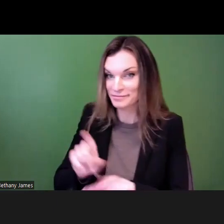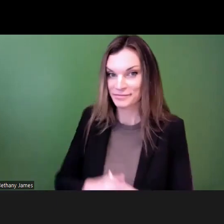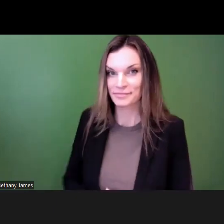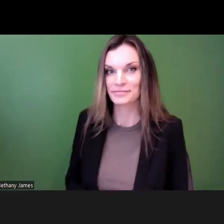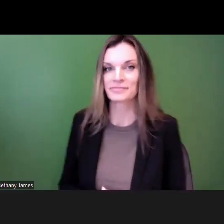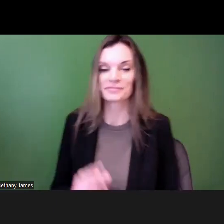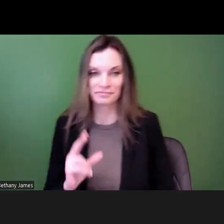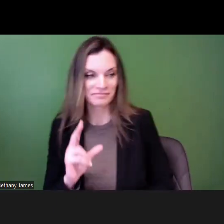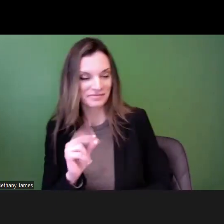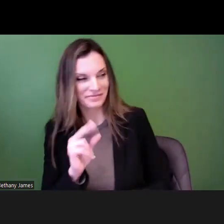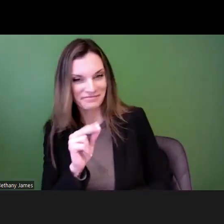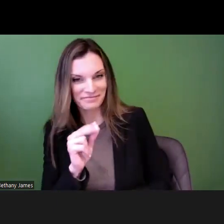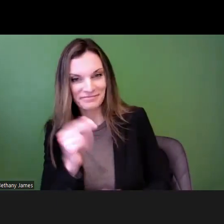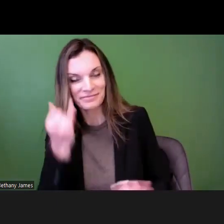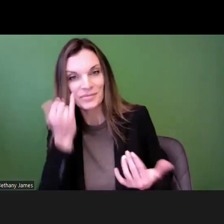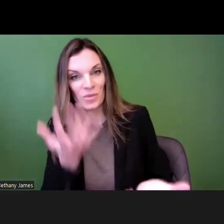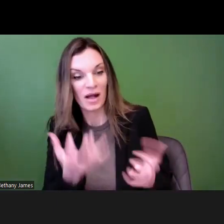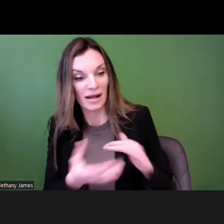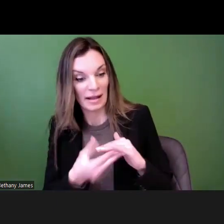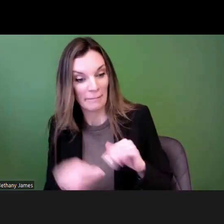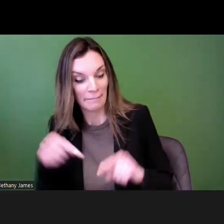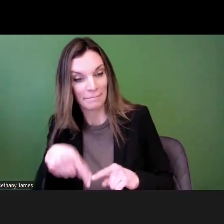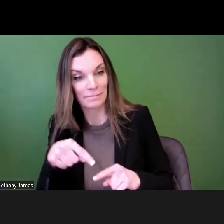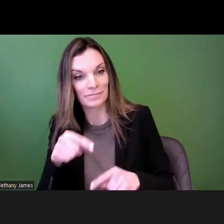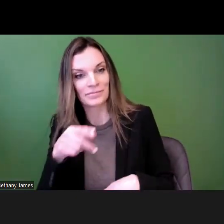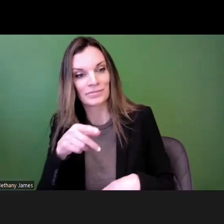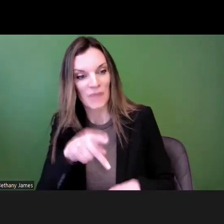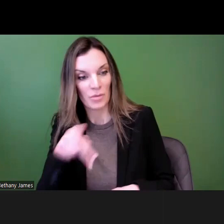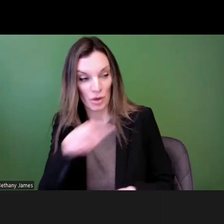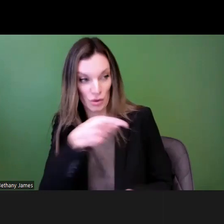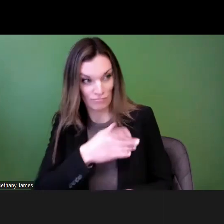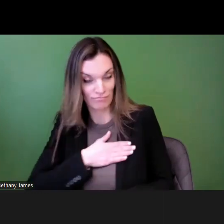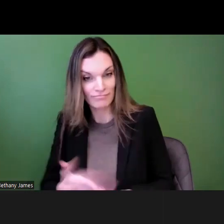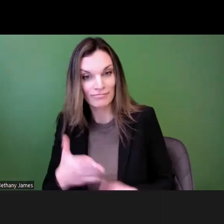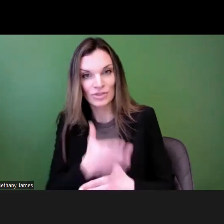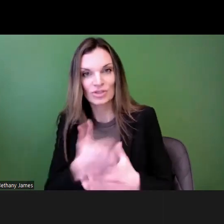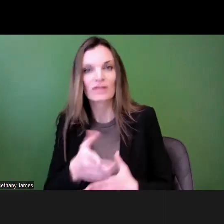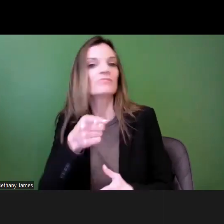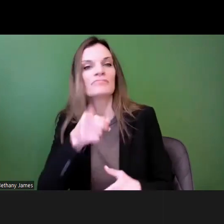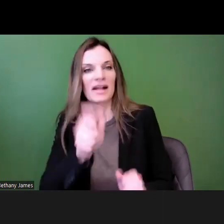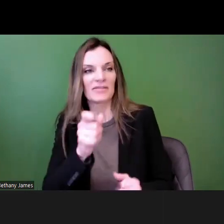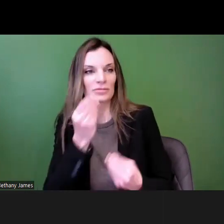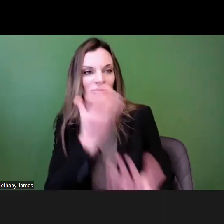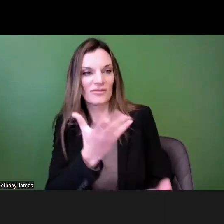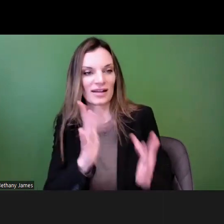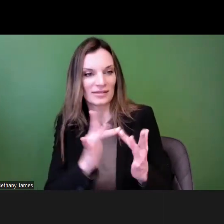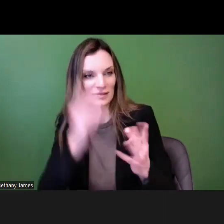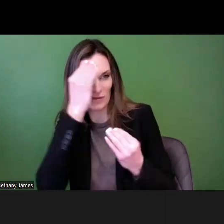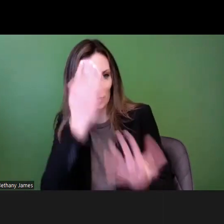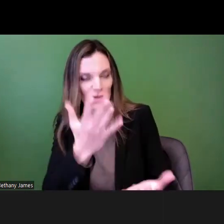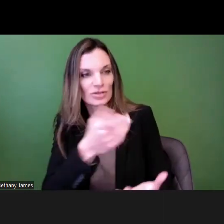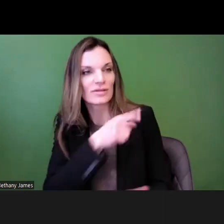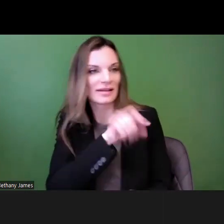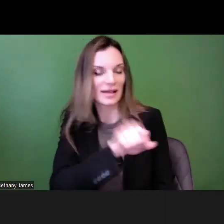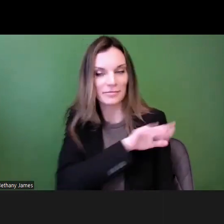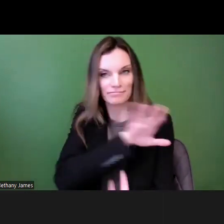No, if anybody wants a copy of the presentation and you're willing to share, you'll have to provide some contact information for who they should contact to get a copy, and